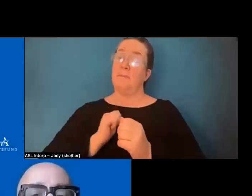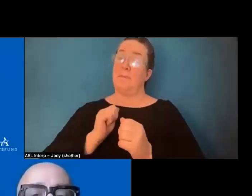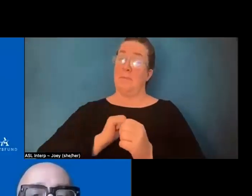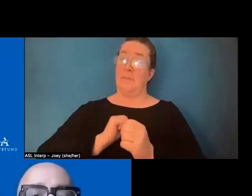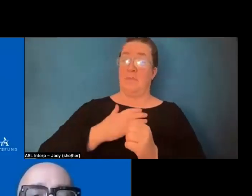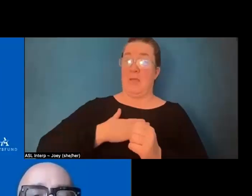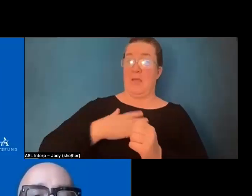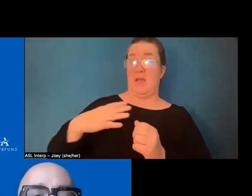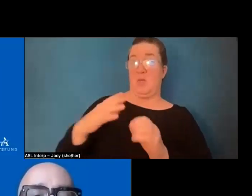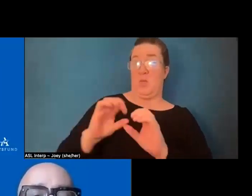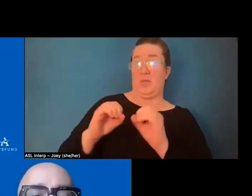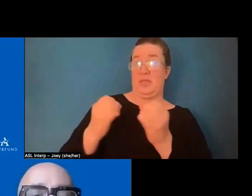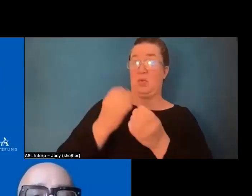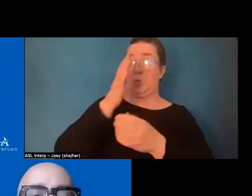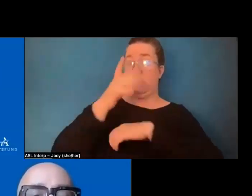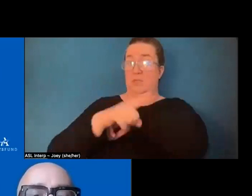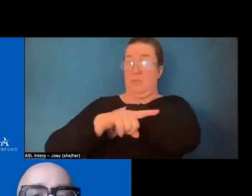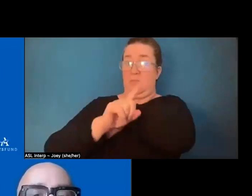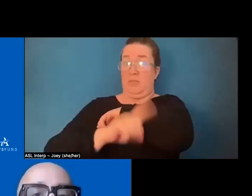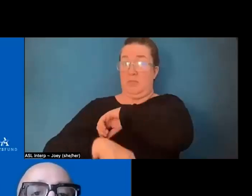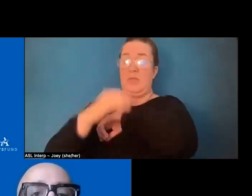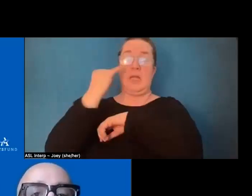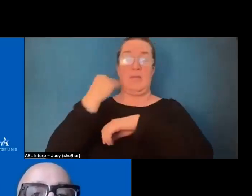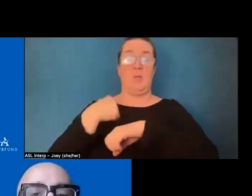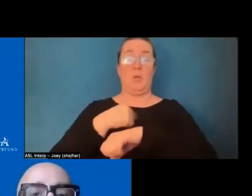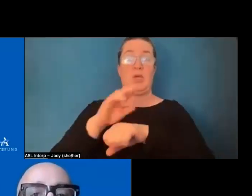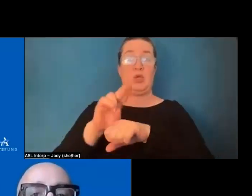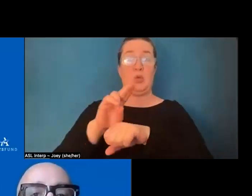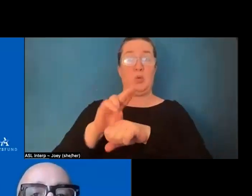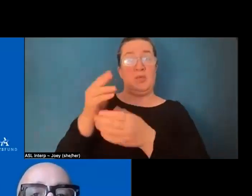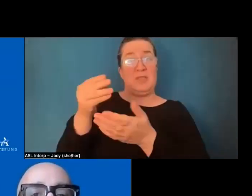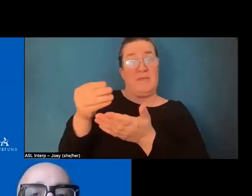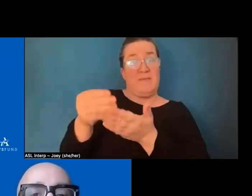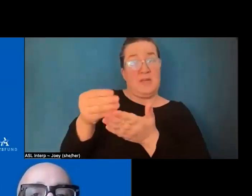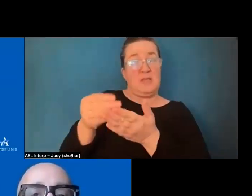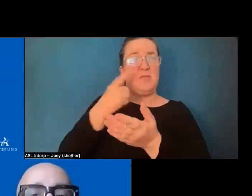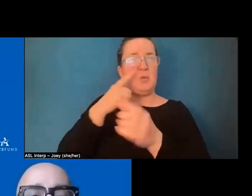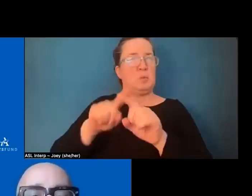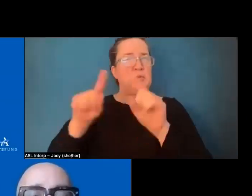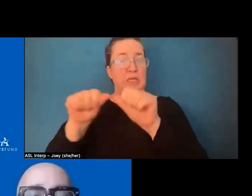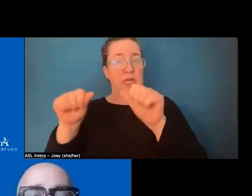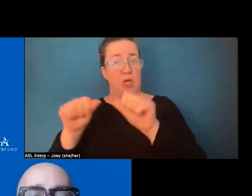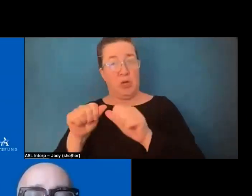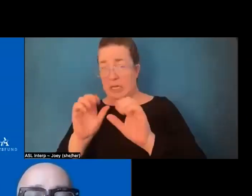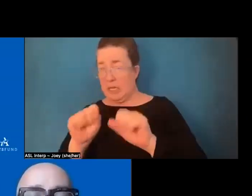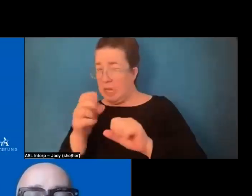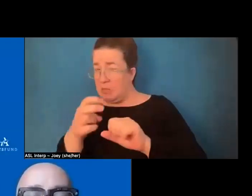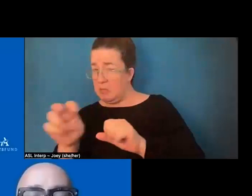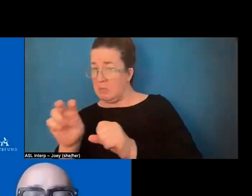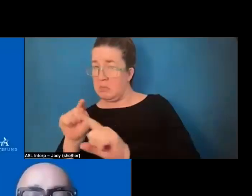organization be penalized if we use funding for a different area? Ellen, can I throw that one over to you? Yeah,